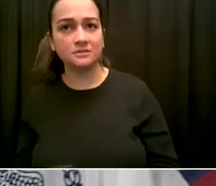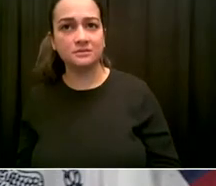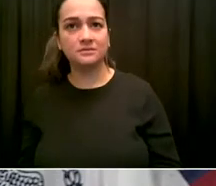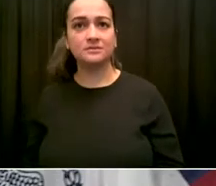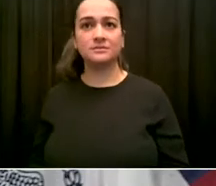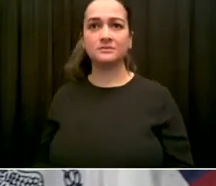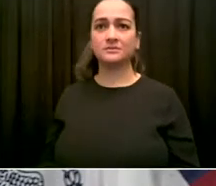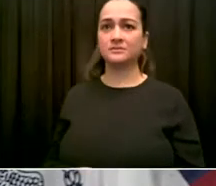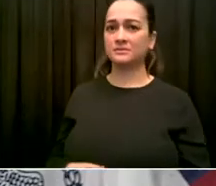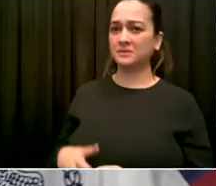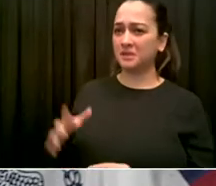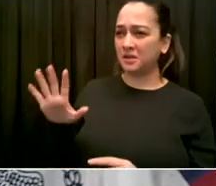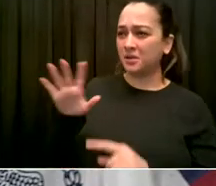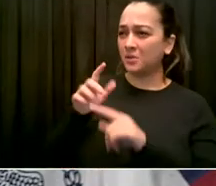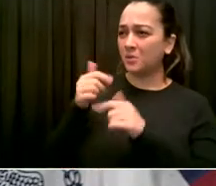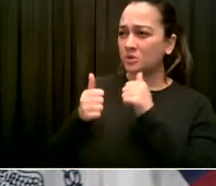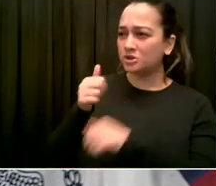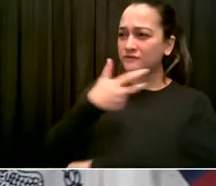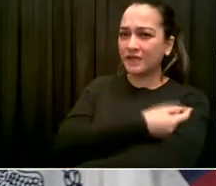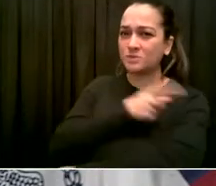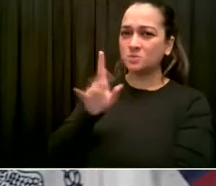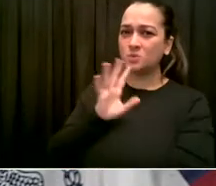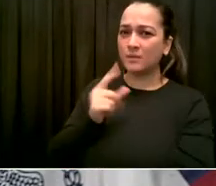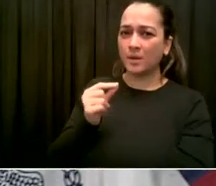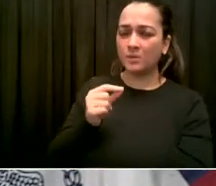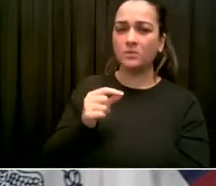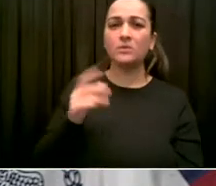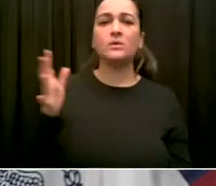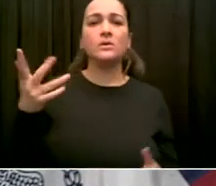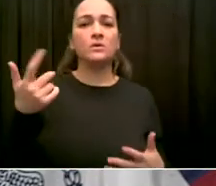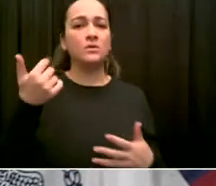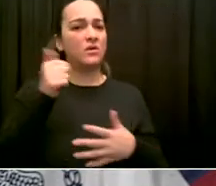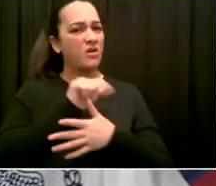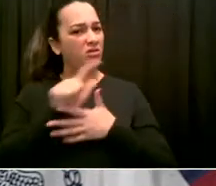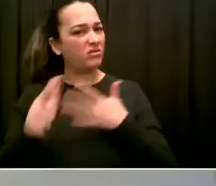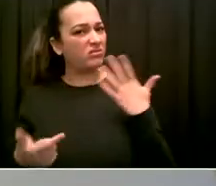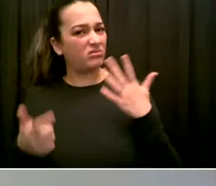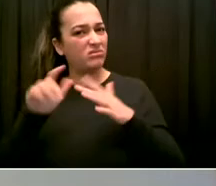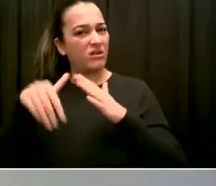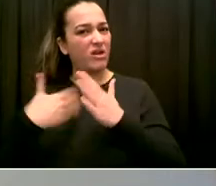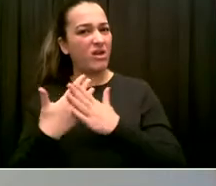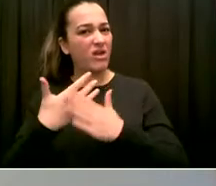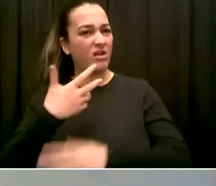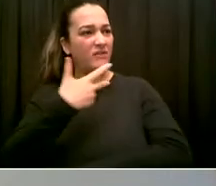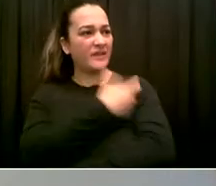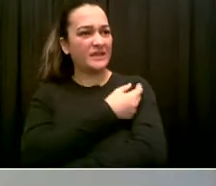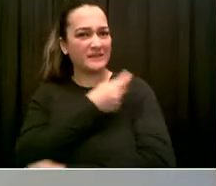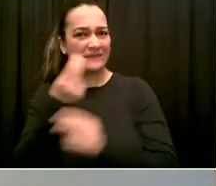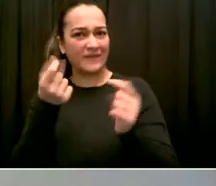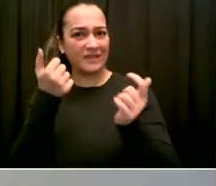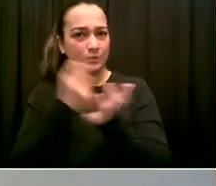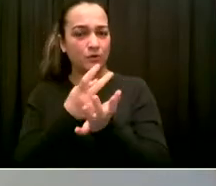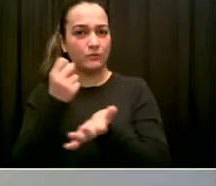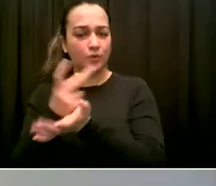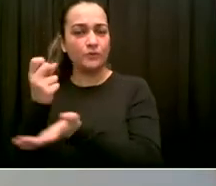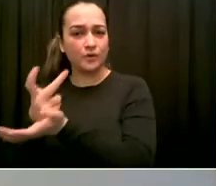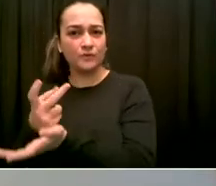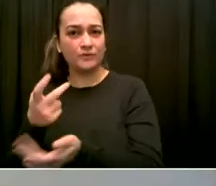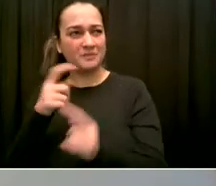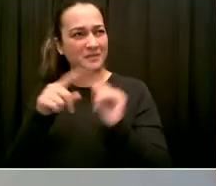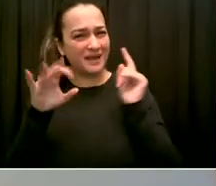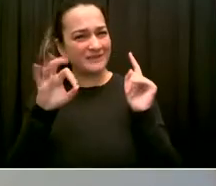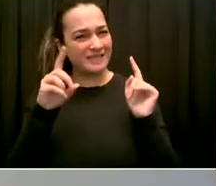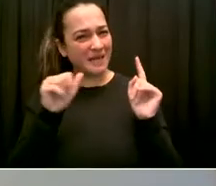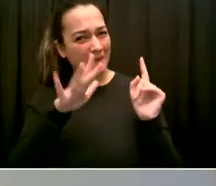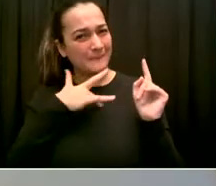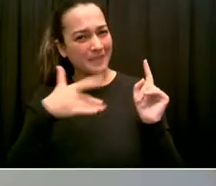go ahead, Dr. Varma. Moderna. Yeah, what Matt's getting at is the difference between an emergency use